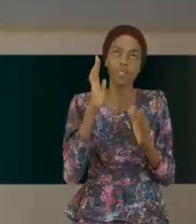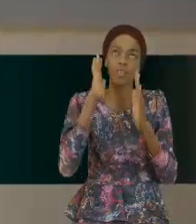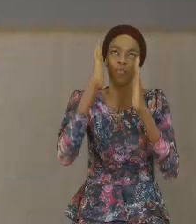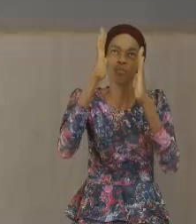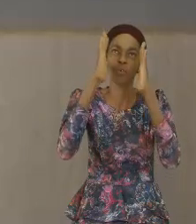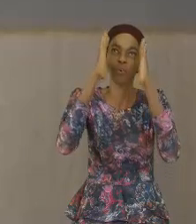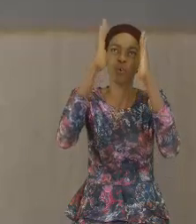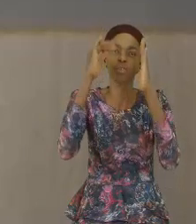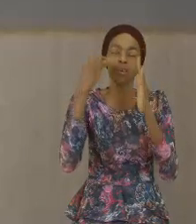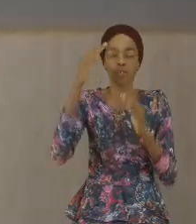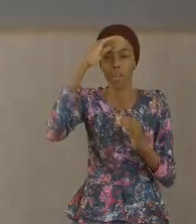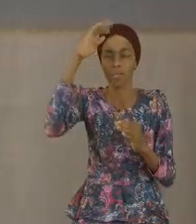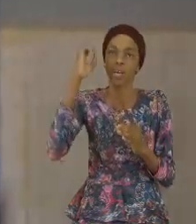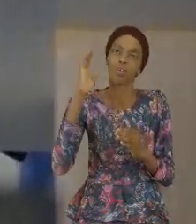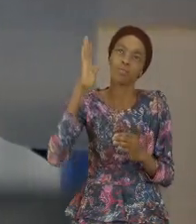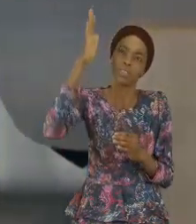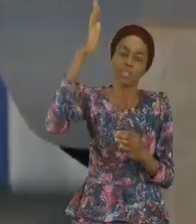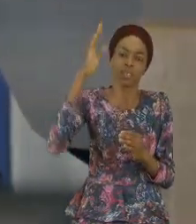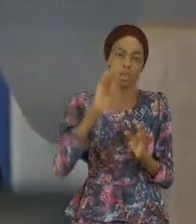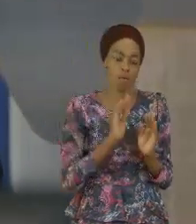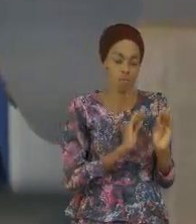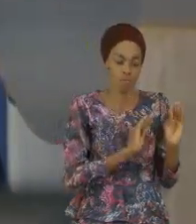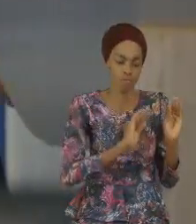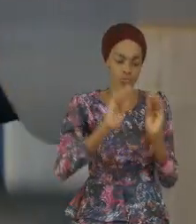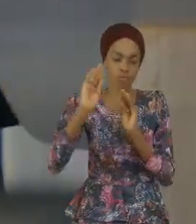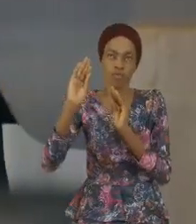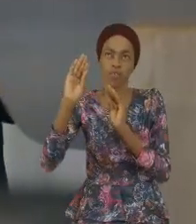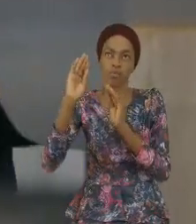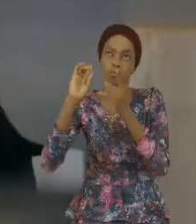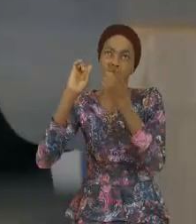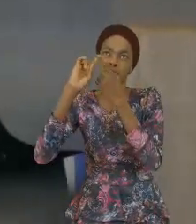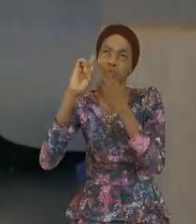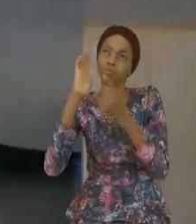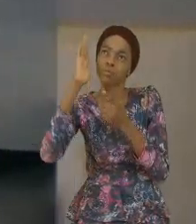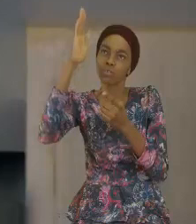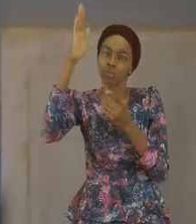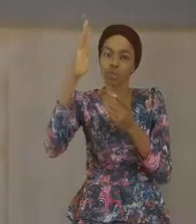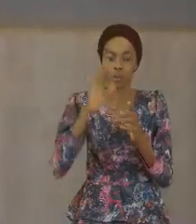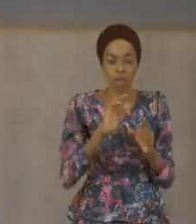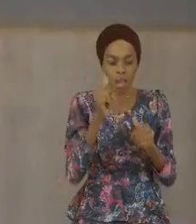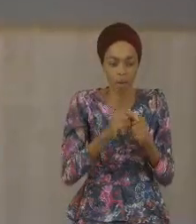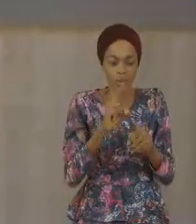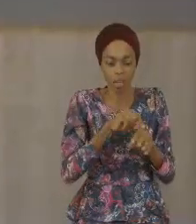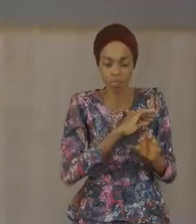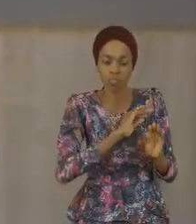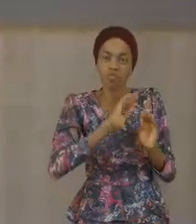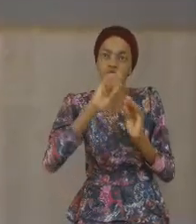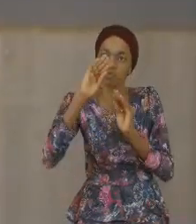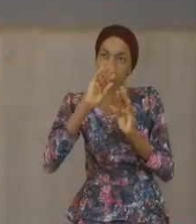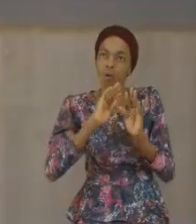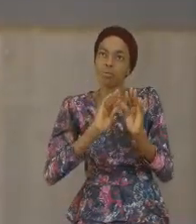man of destiny moving towards destiny. On the move every time, on the go every